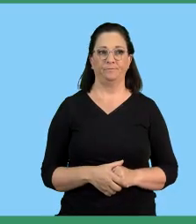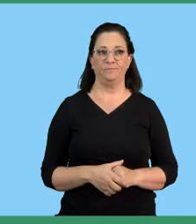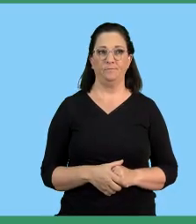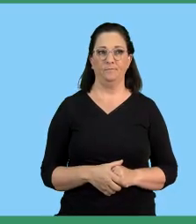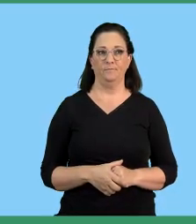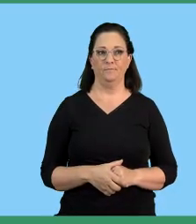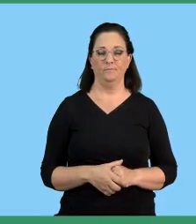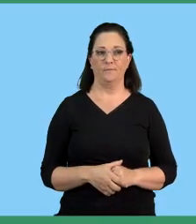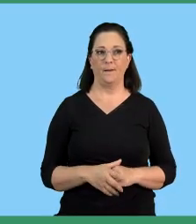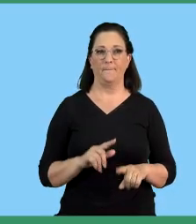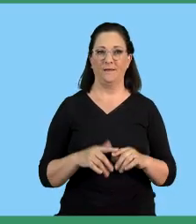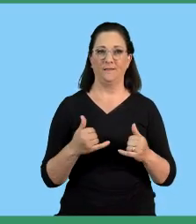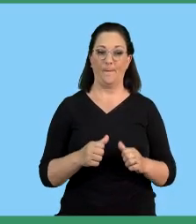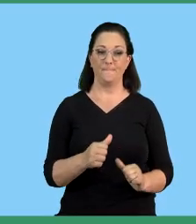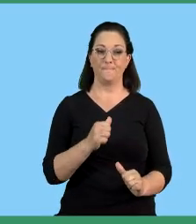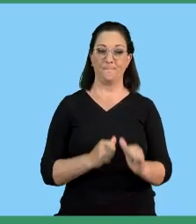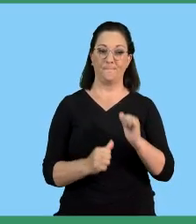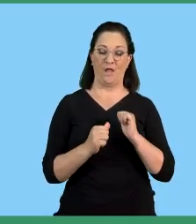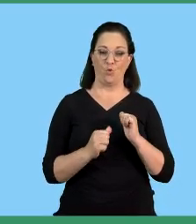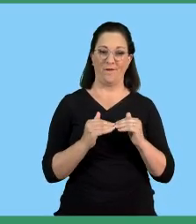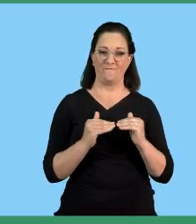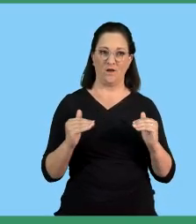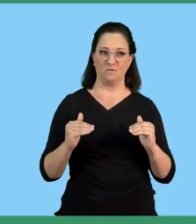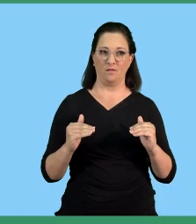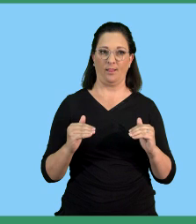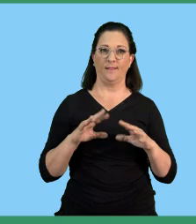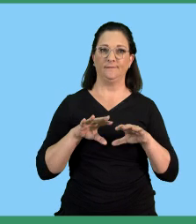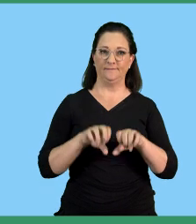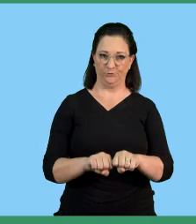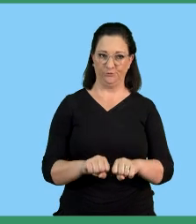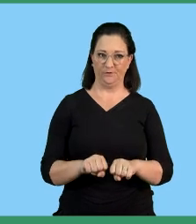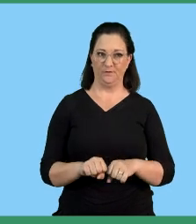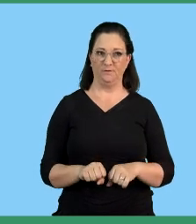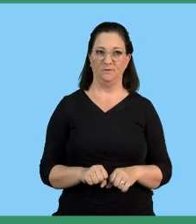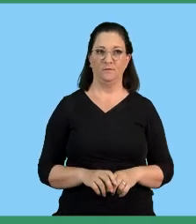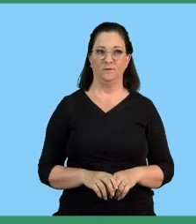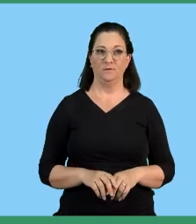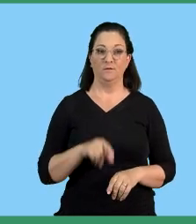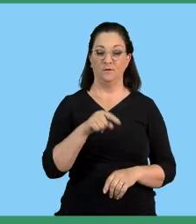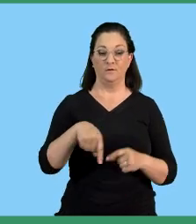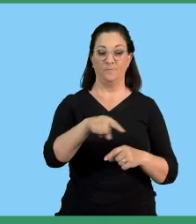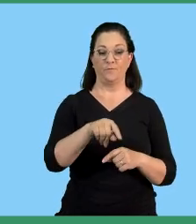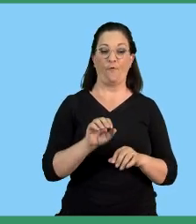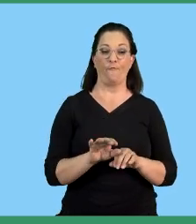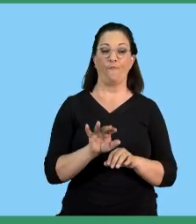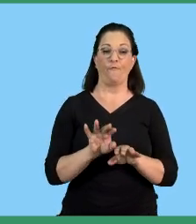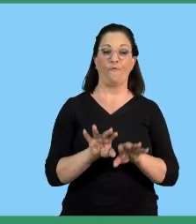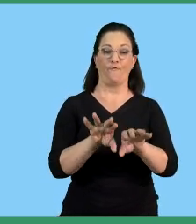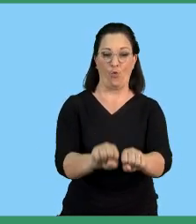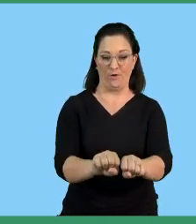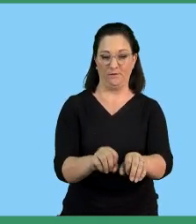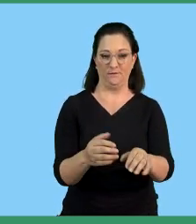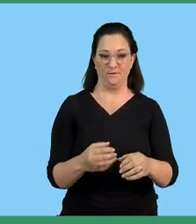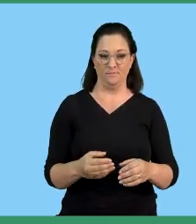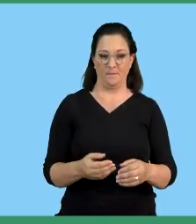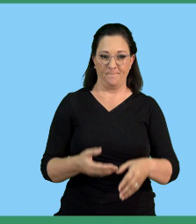backward vertical integration. So I normally say backward, we are moving backwards, but forward, we are going